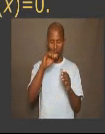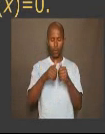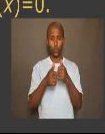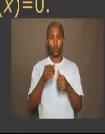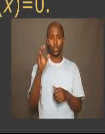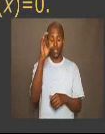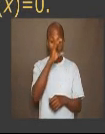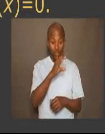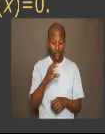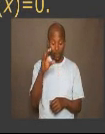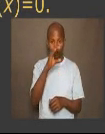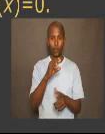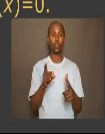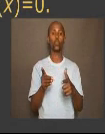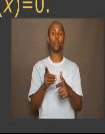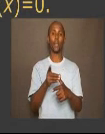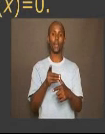determine domain.